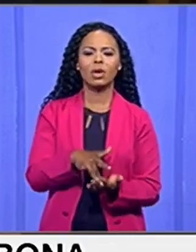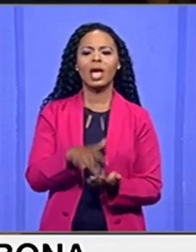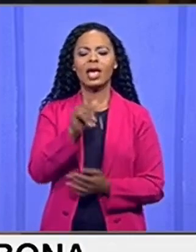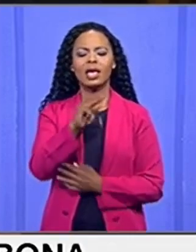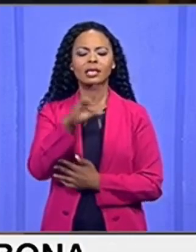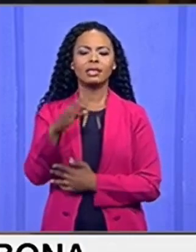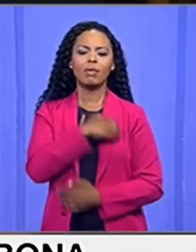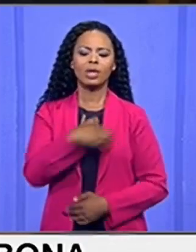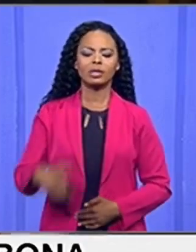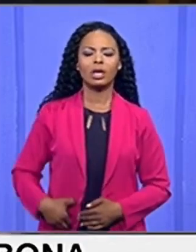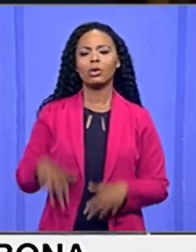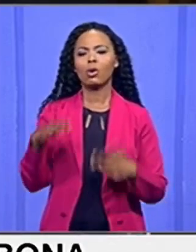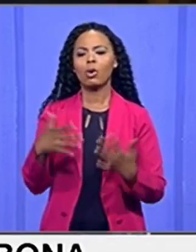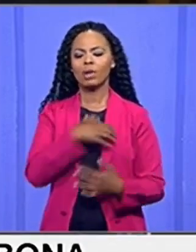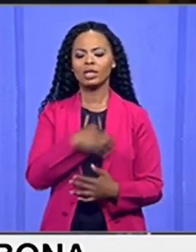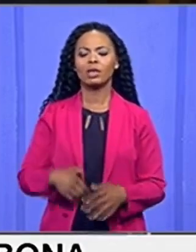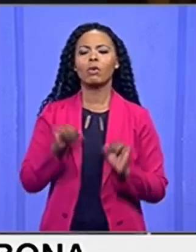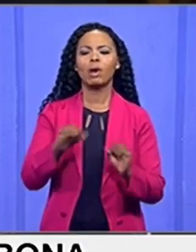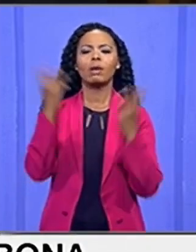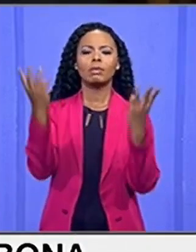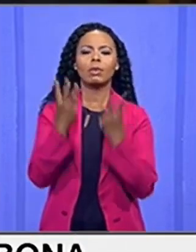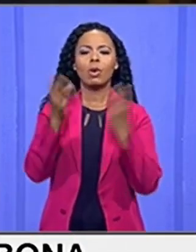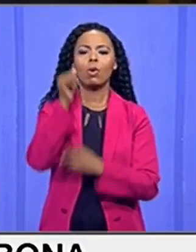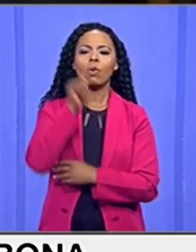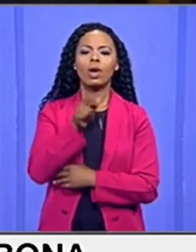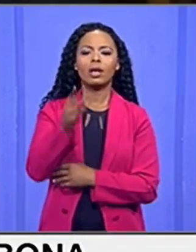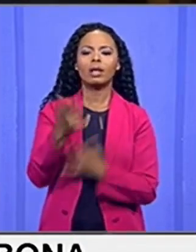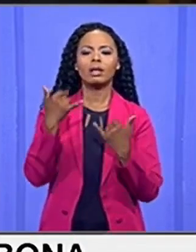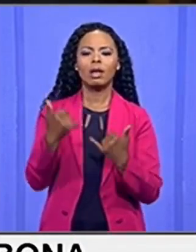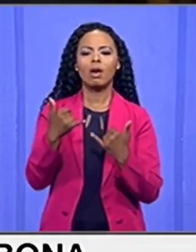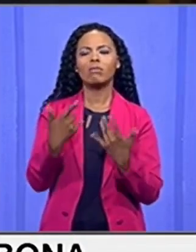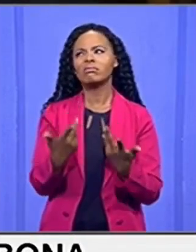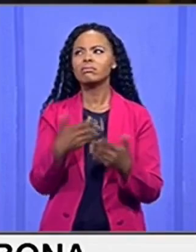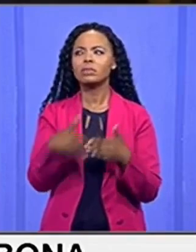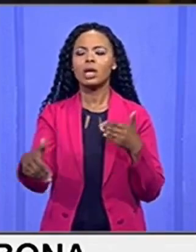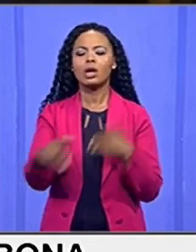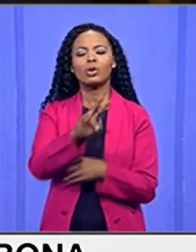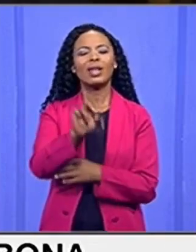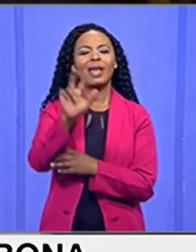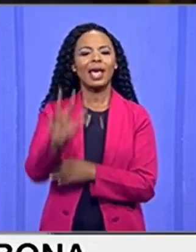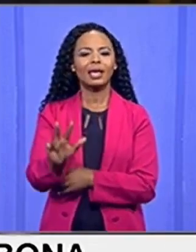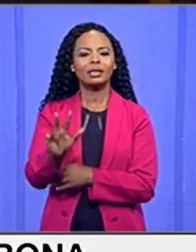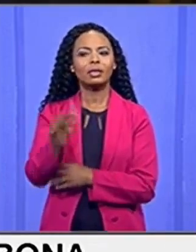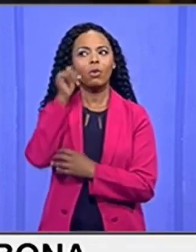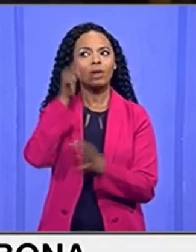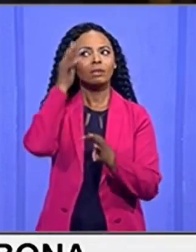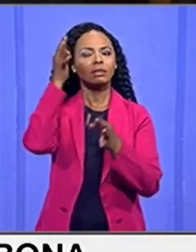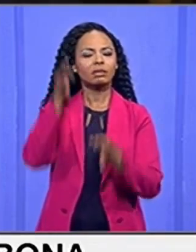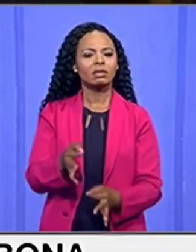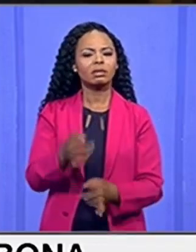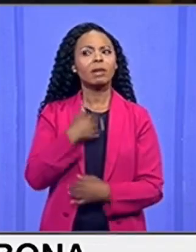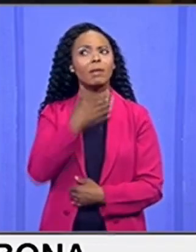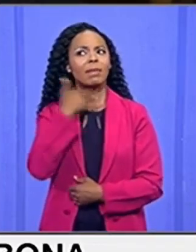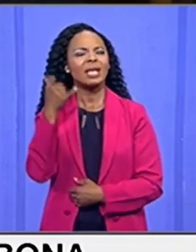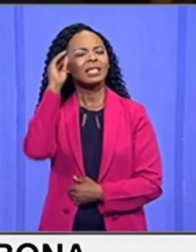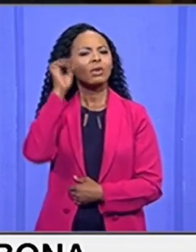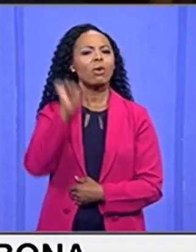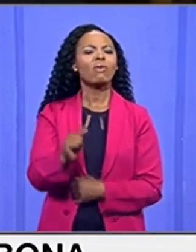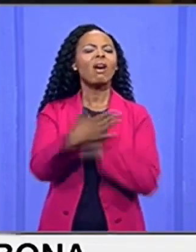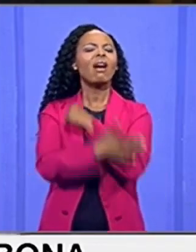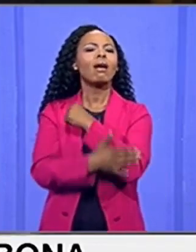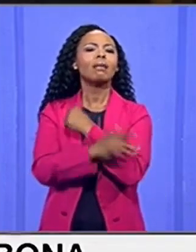of the Republic. When I had to leave in 2008, it was to say what would be in the best interest of the country.